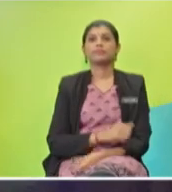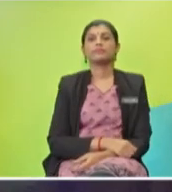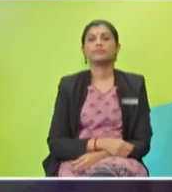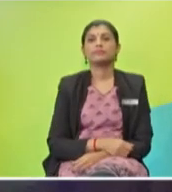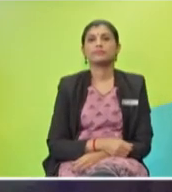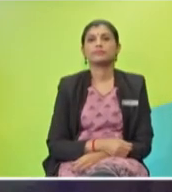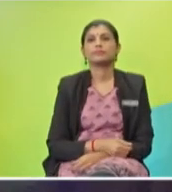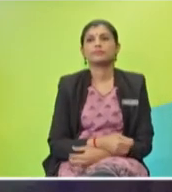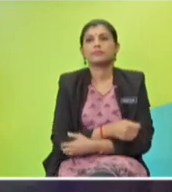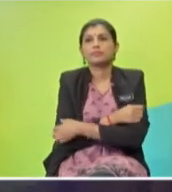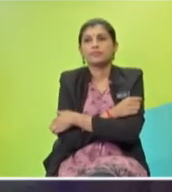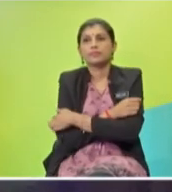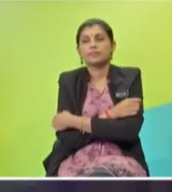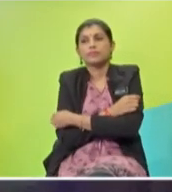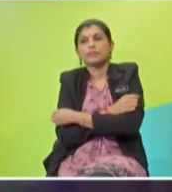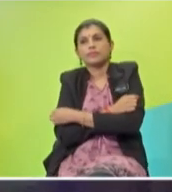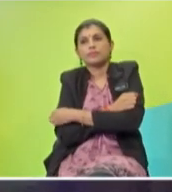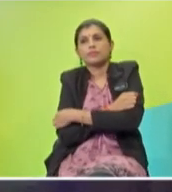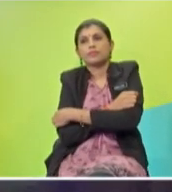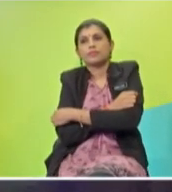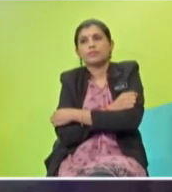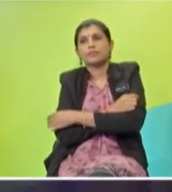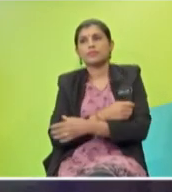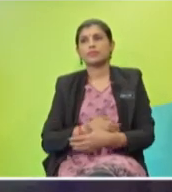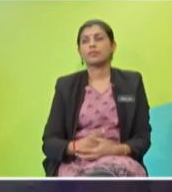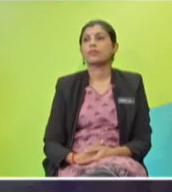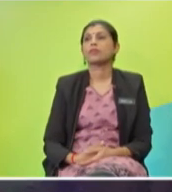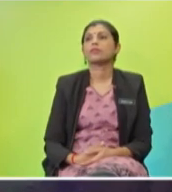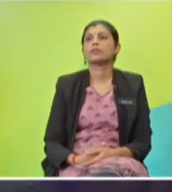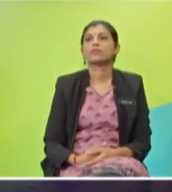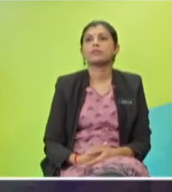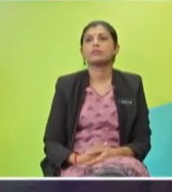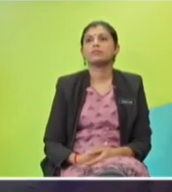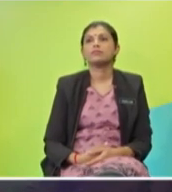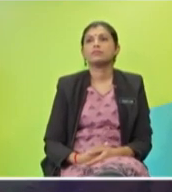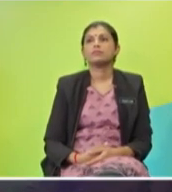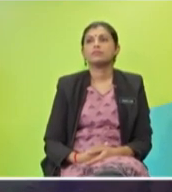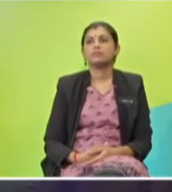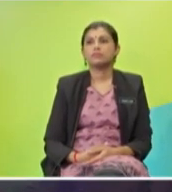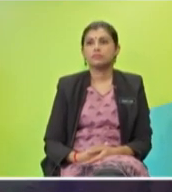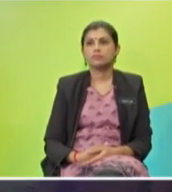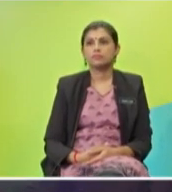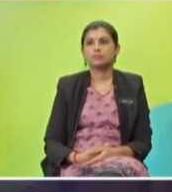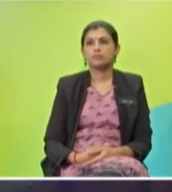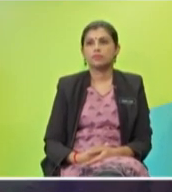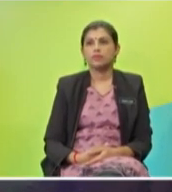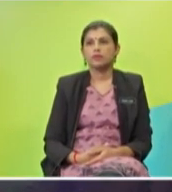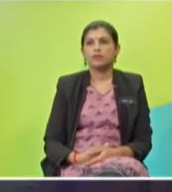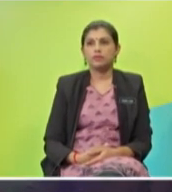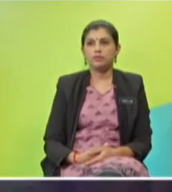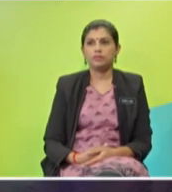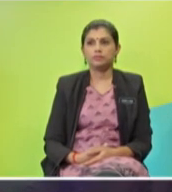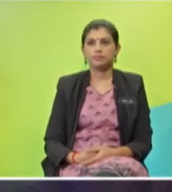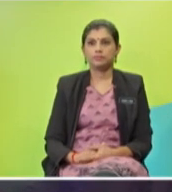your answer and give you a reward later. All right. Oh, I see a lot of focus from Yashika,